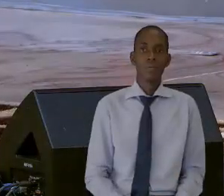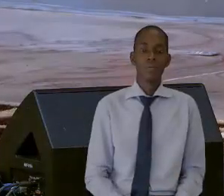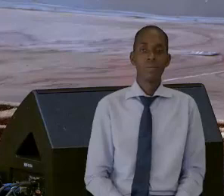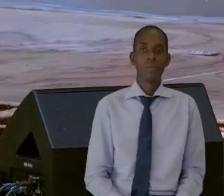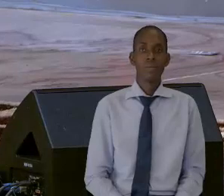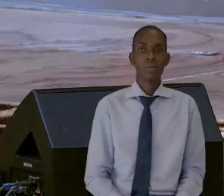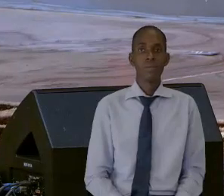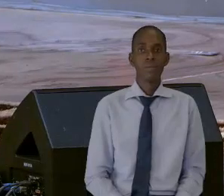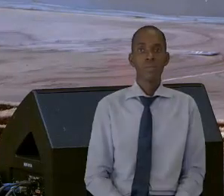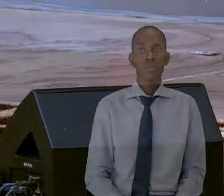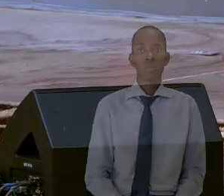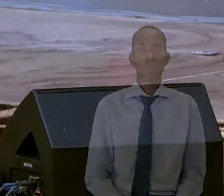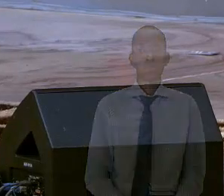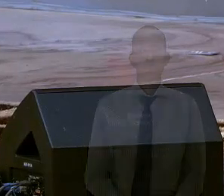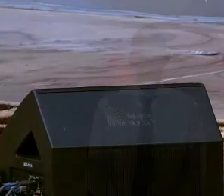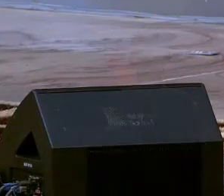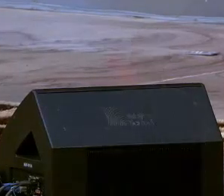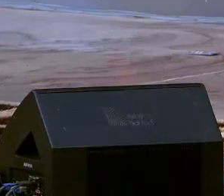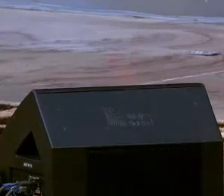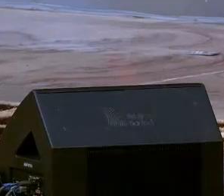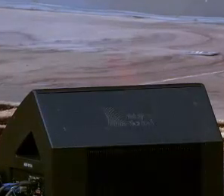And everybody said,